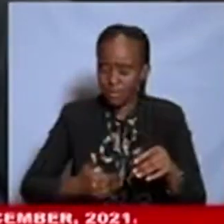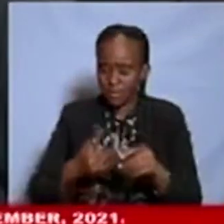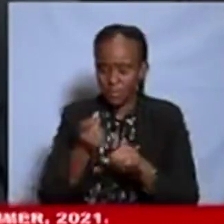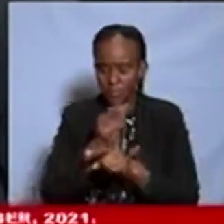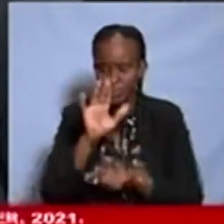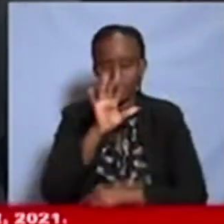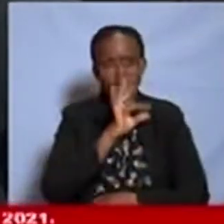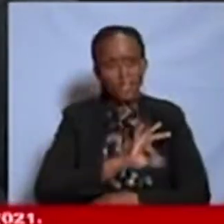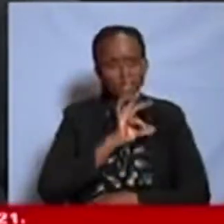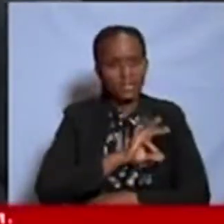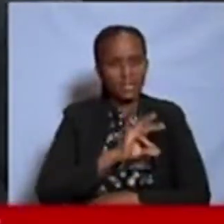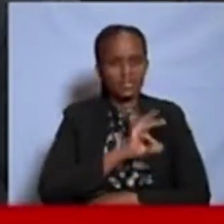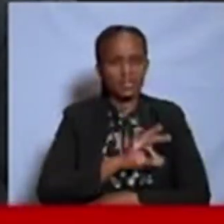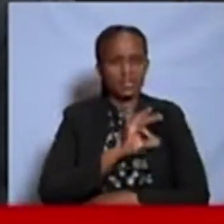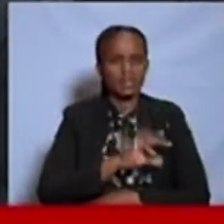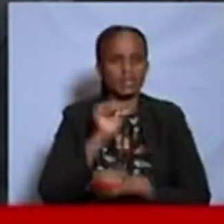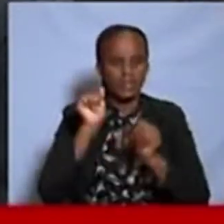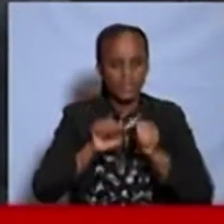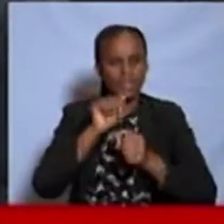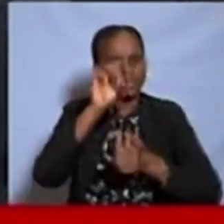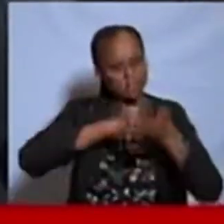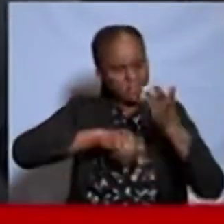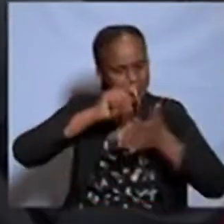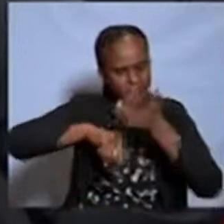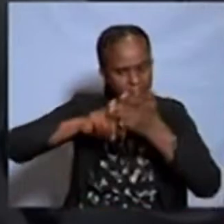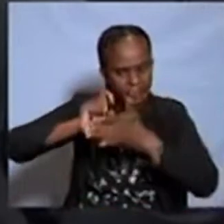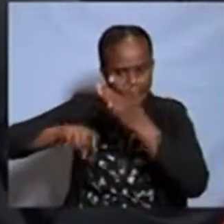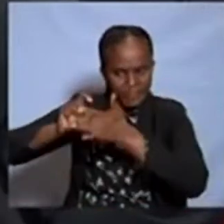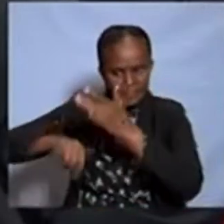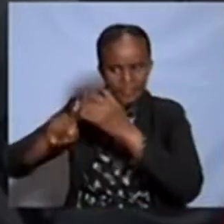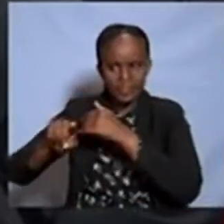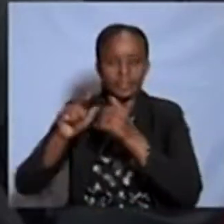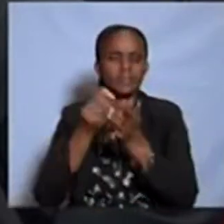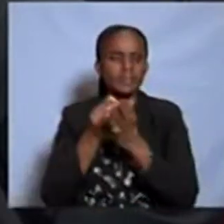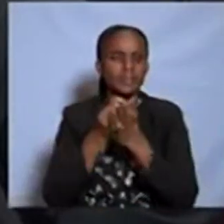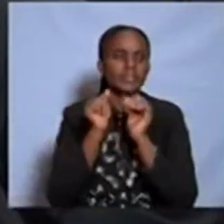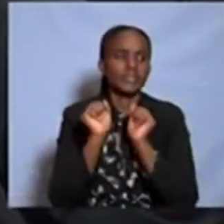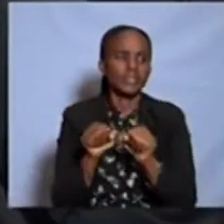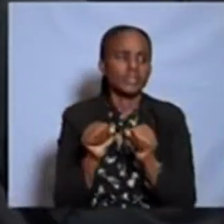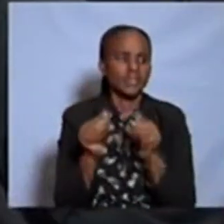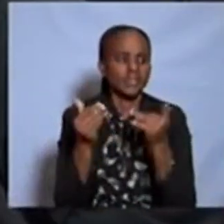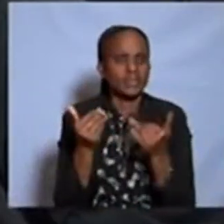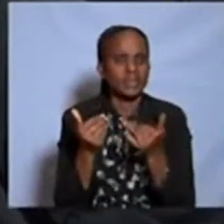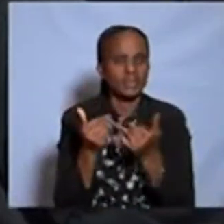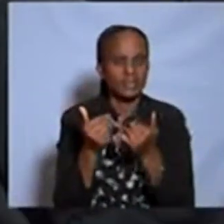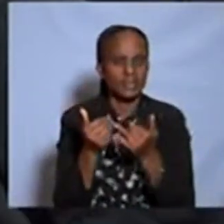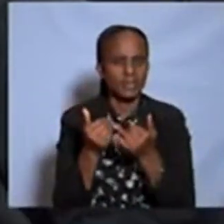his salaries, they would have recovered this money. Yeah. Now,